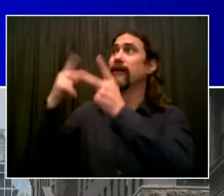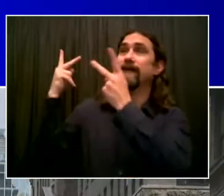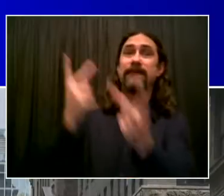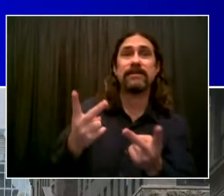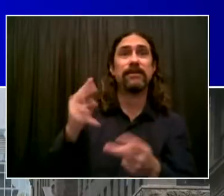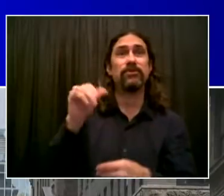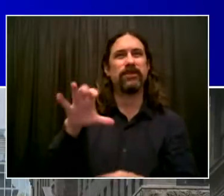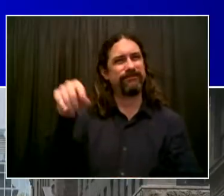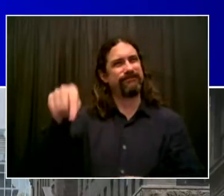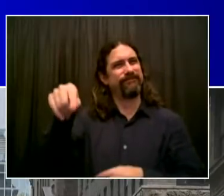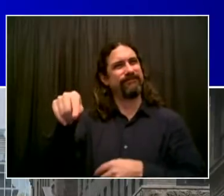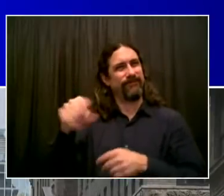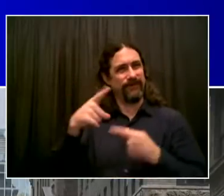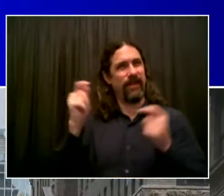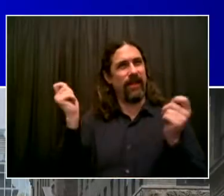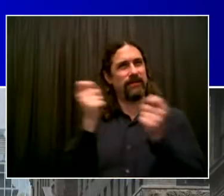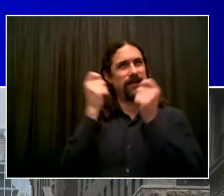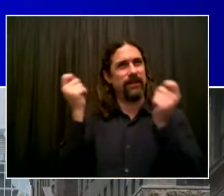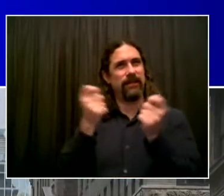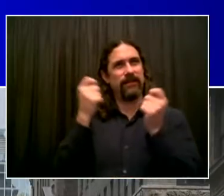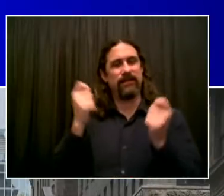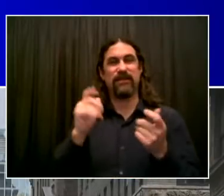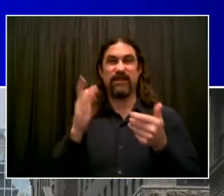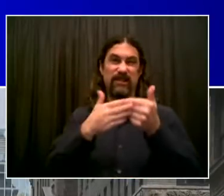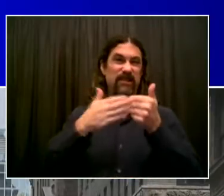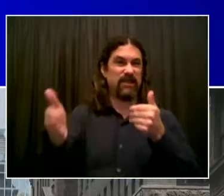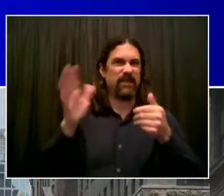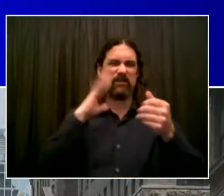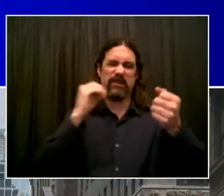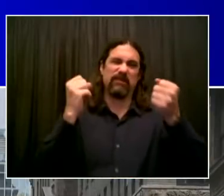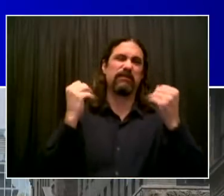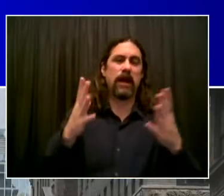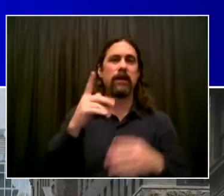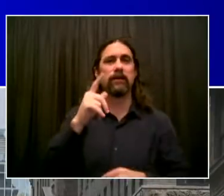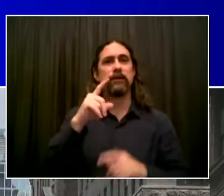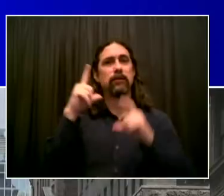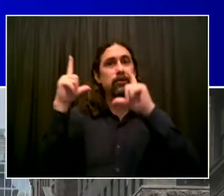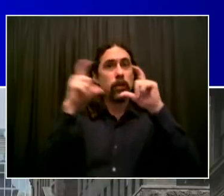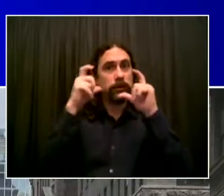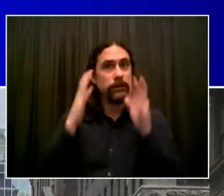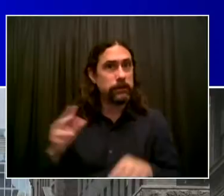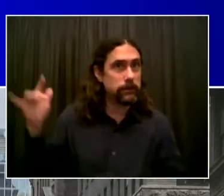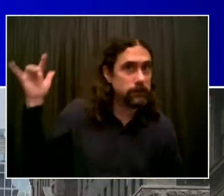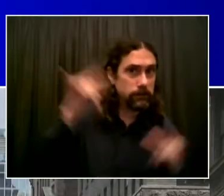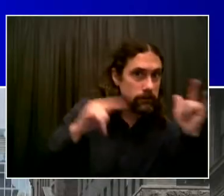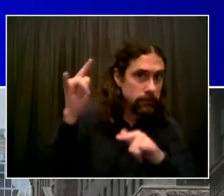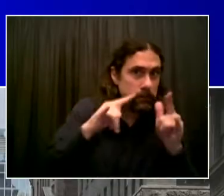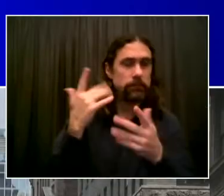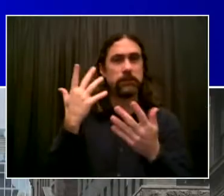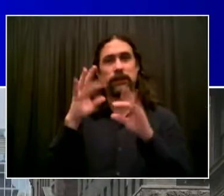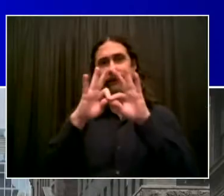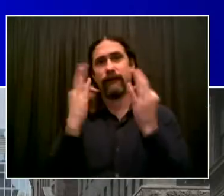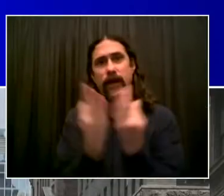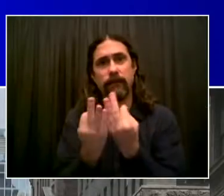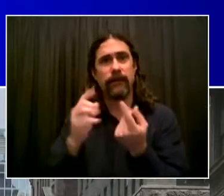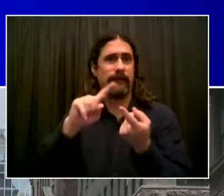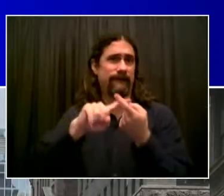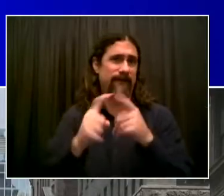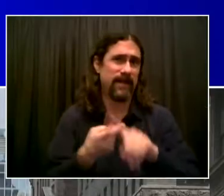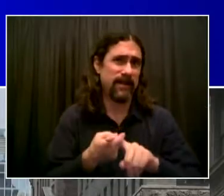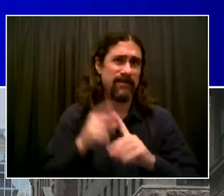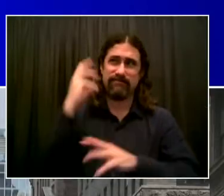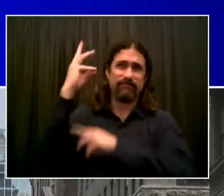all over the country and now all over the world coming in now because it's a magical time of year. So we're getting ready